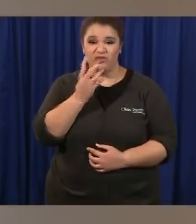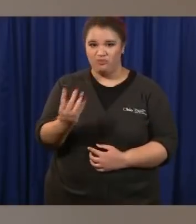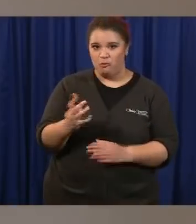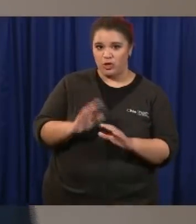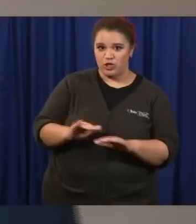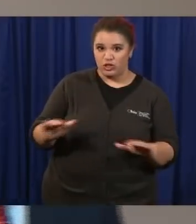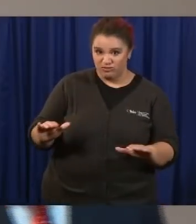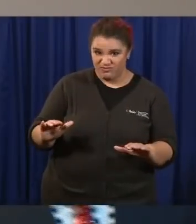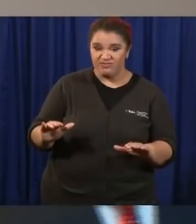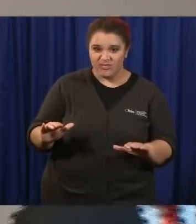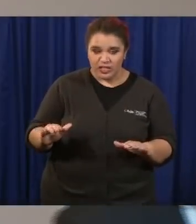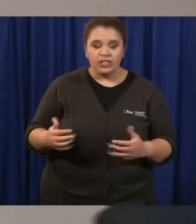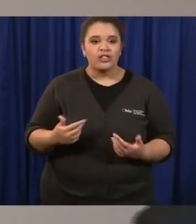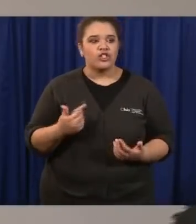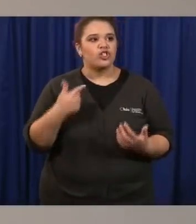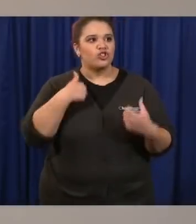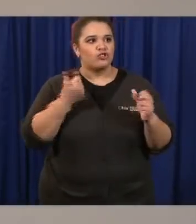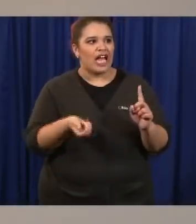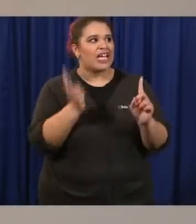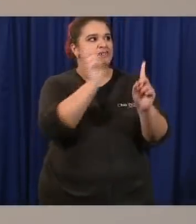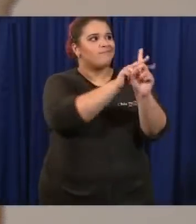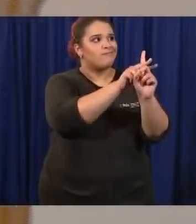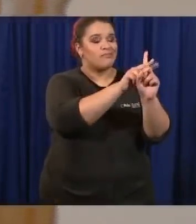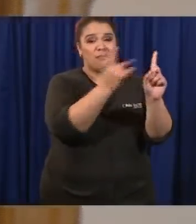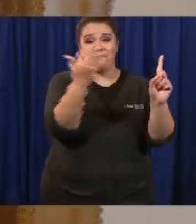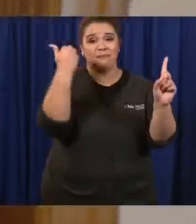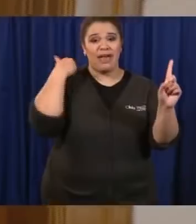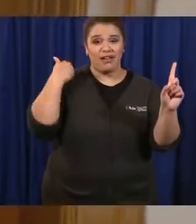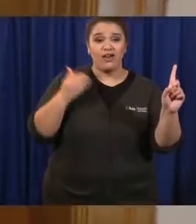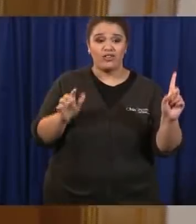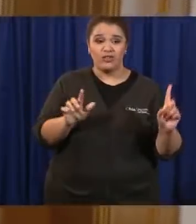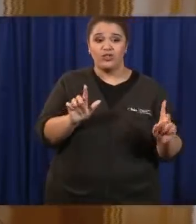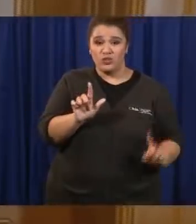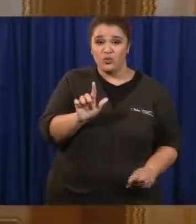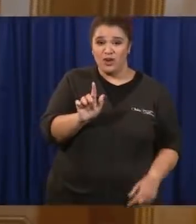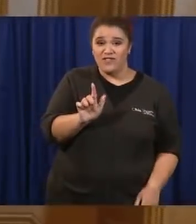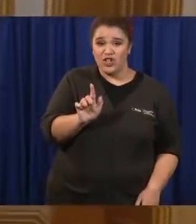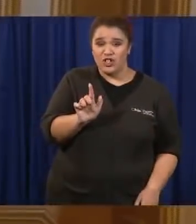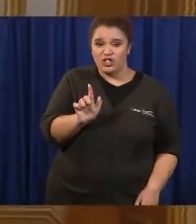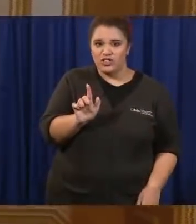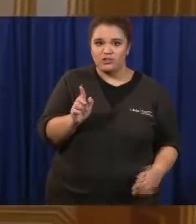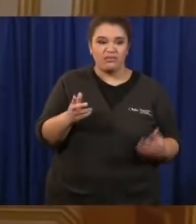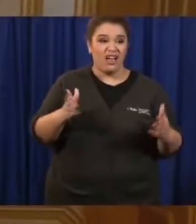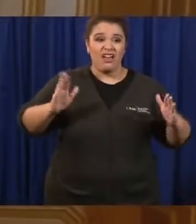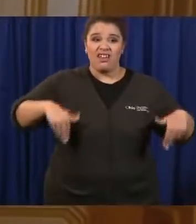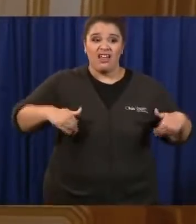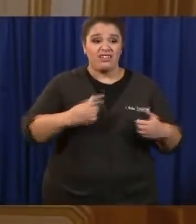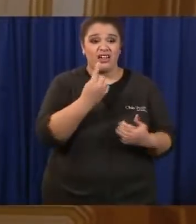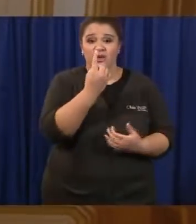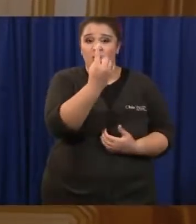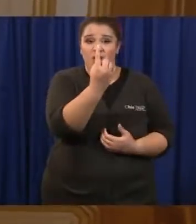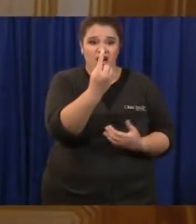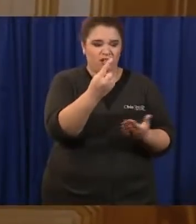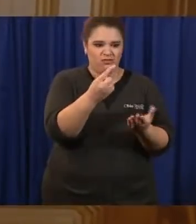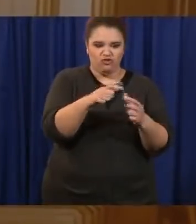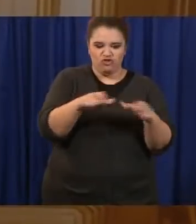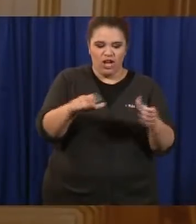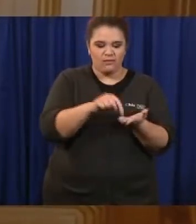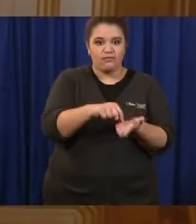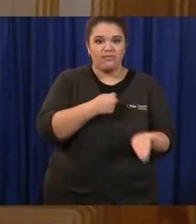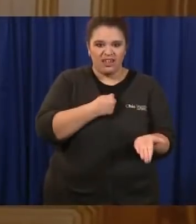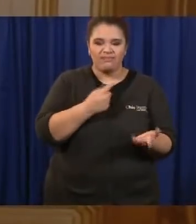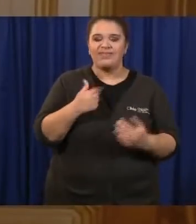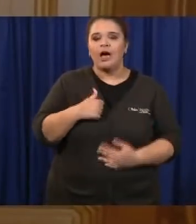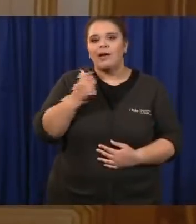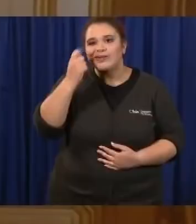and she is still waiting to get a single check. We understand that you're hiring people, you're moving 1,000 people into those offices, but